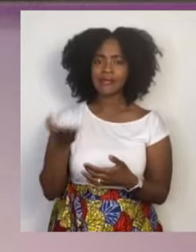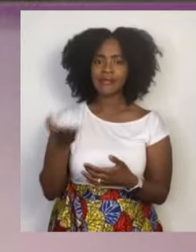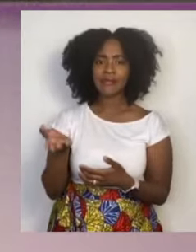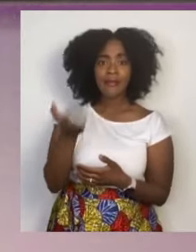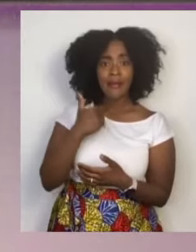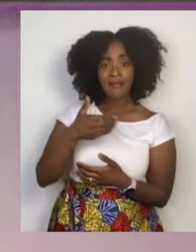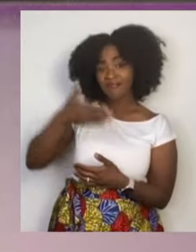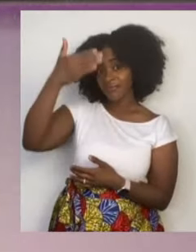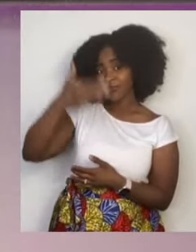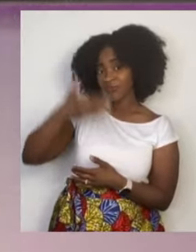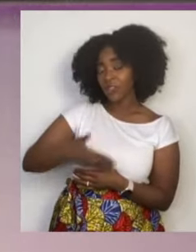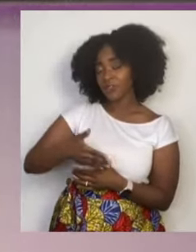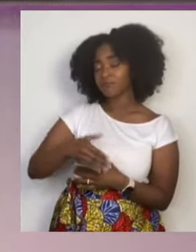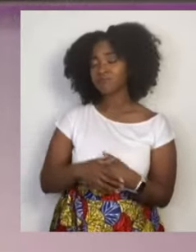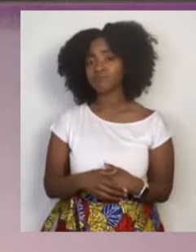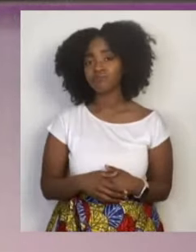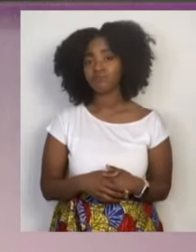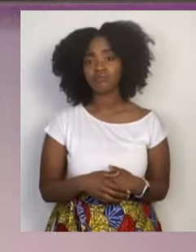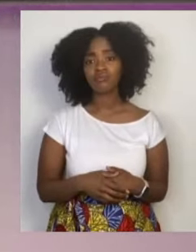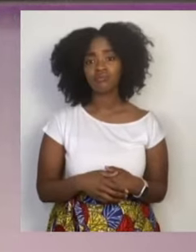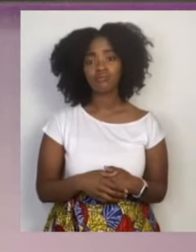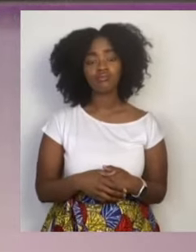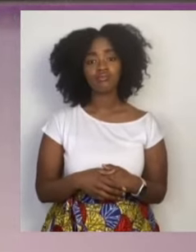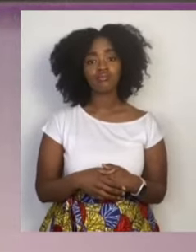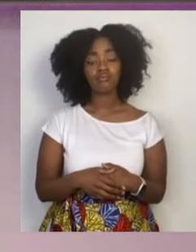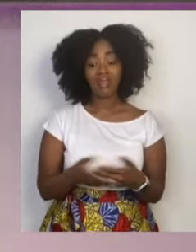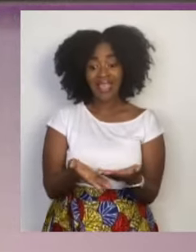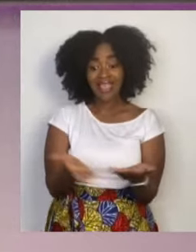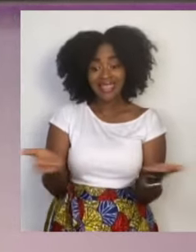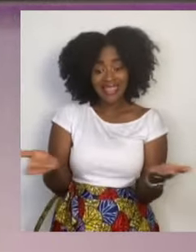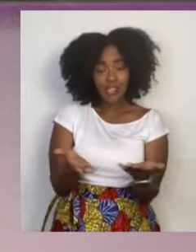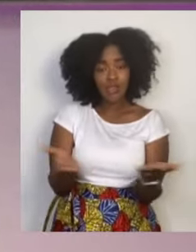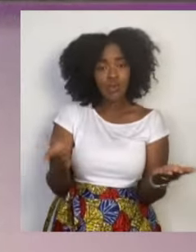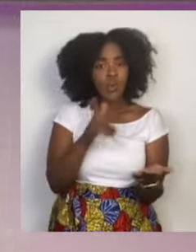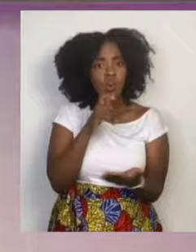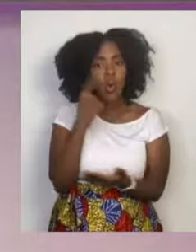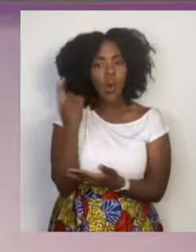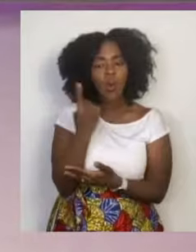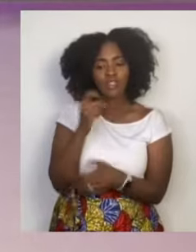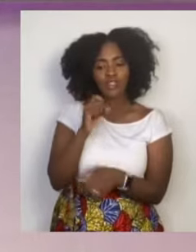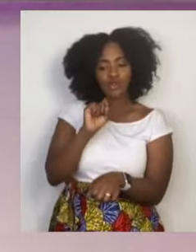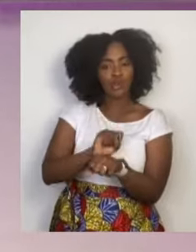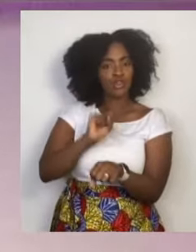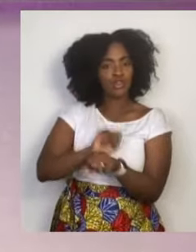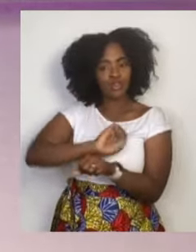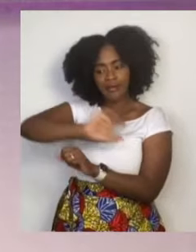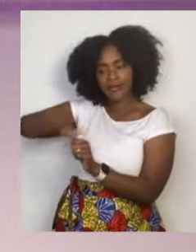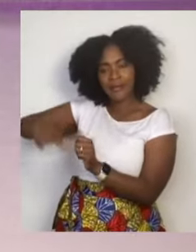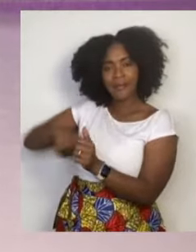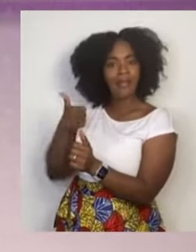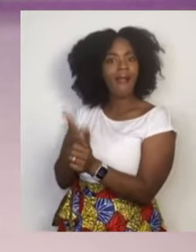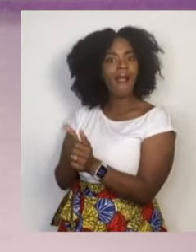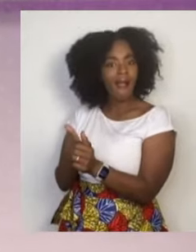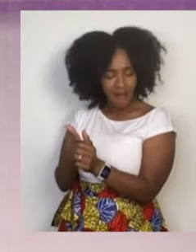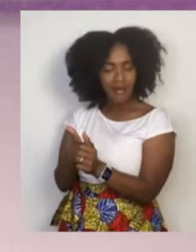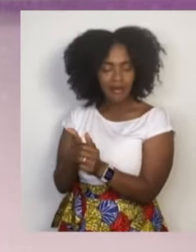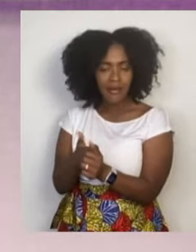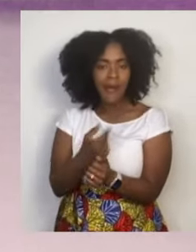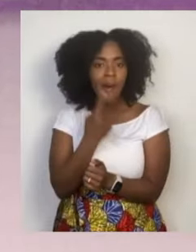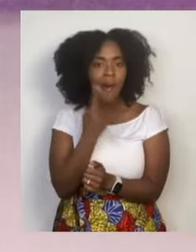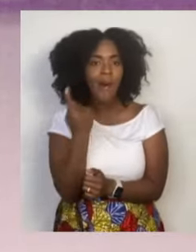These are the ones who are always in the background. These are the ones who are always preferring their brothers to